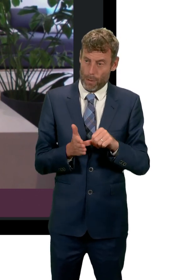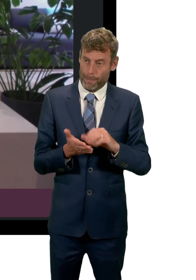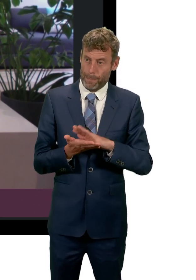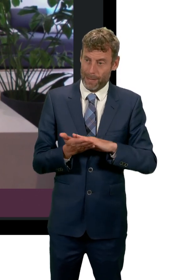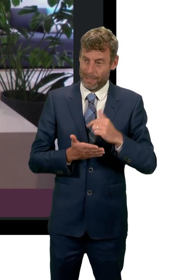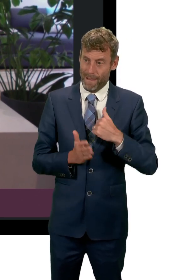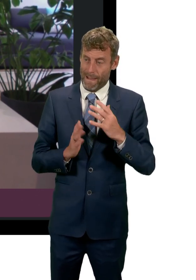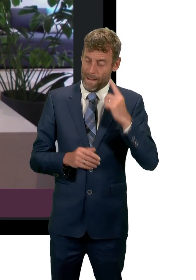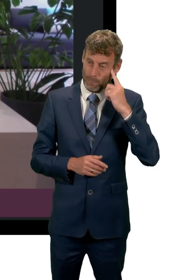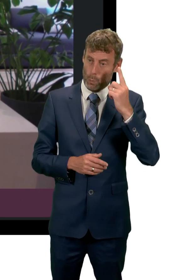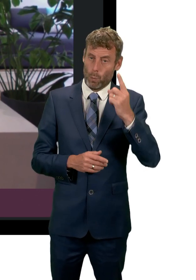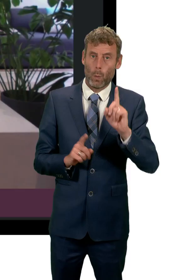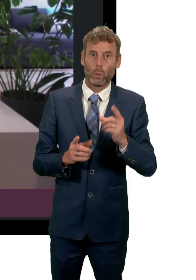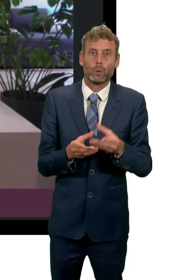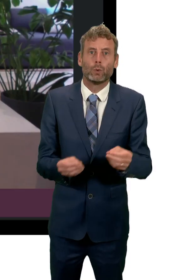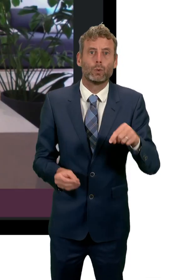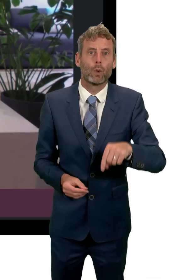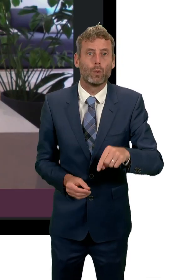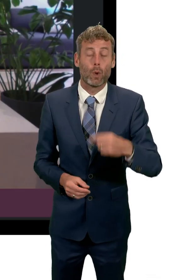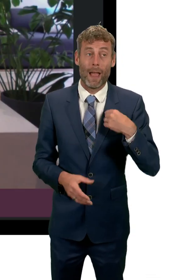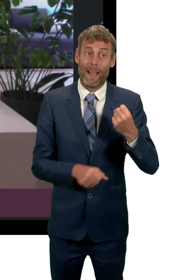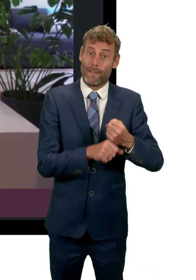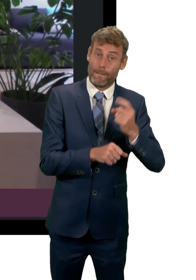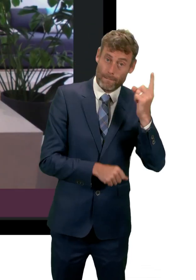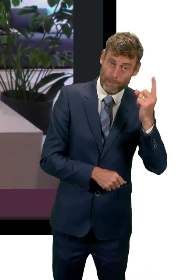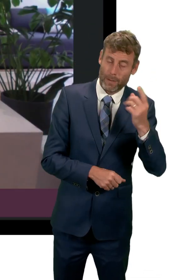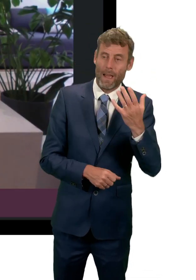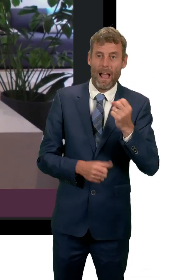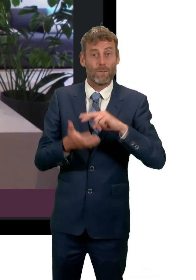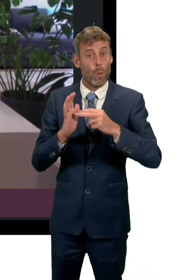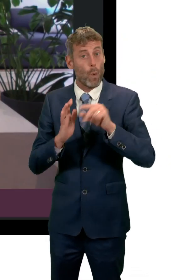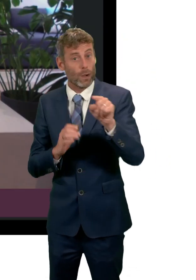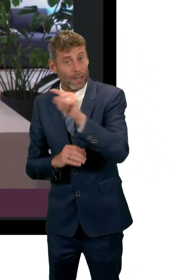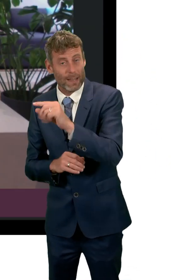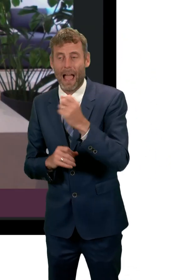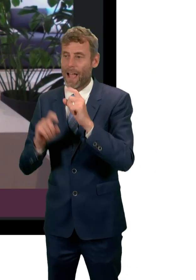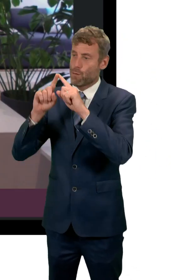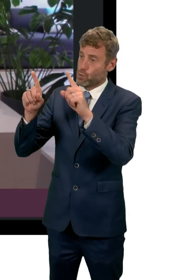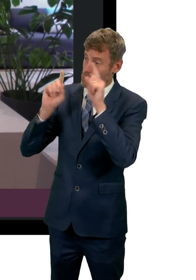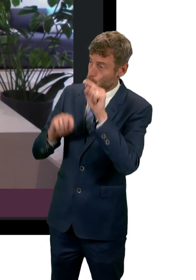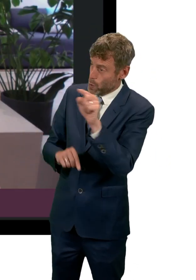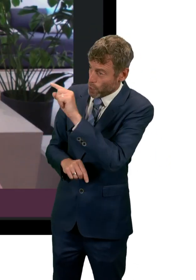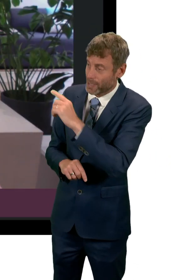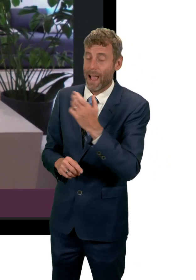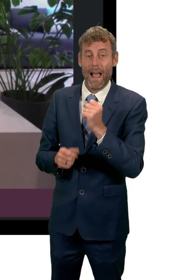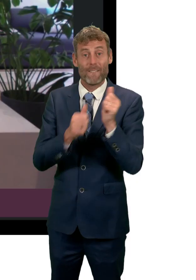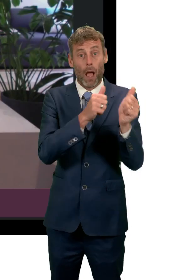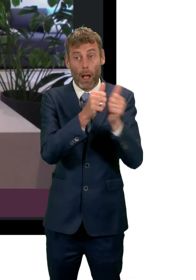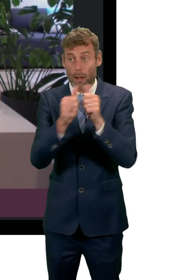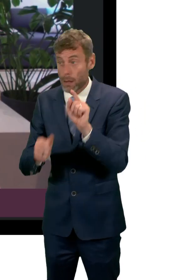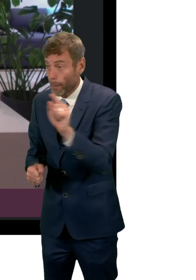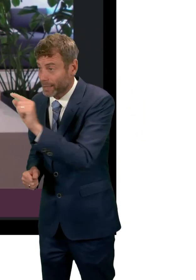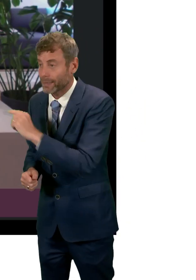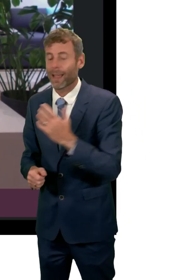said with Pekka Puska, you know, we have governments, we have civil society, we have academics, we have the industry, we have